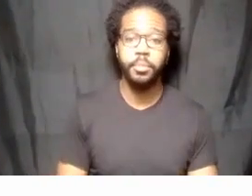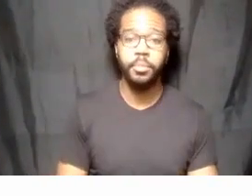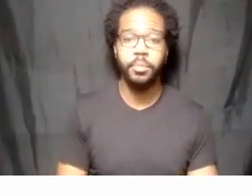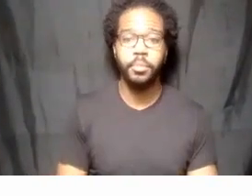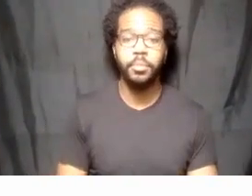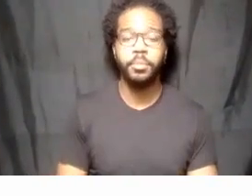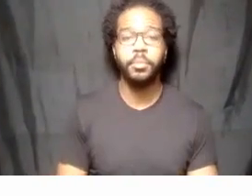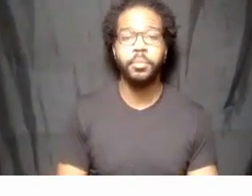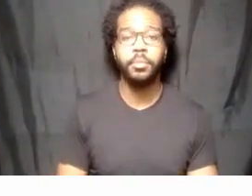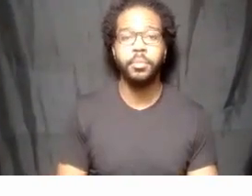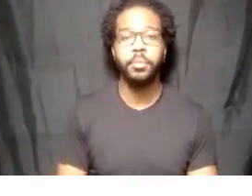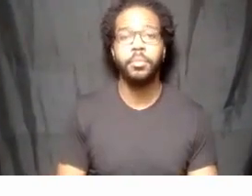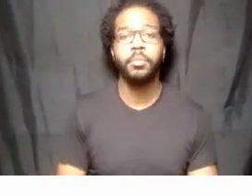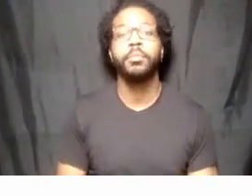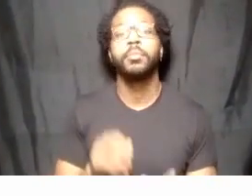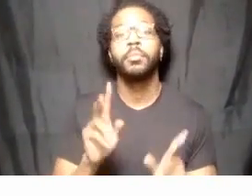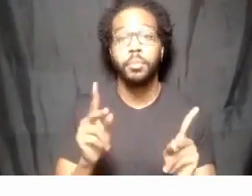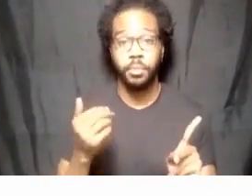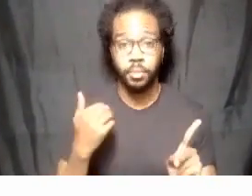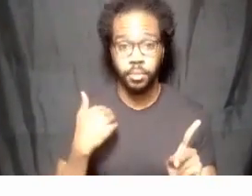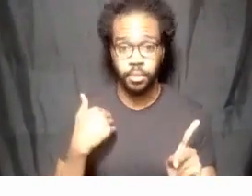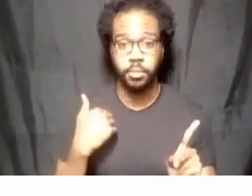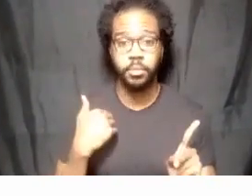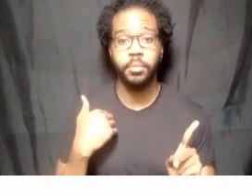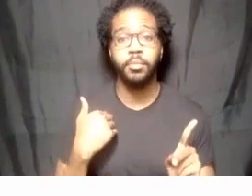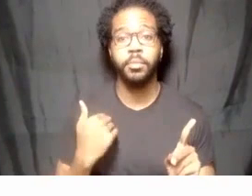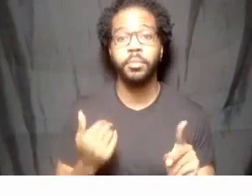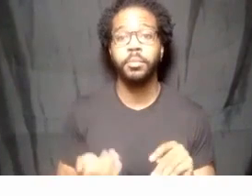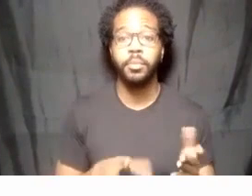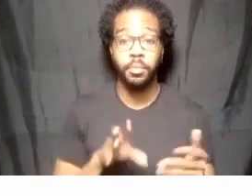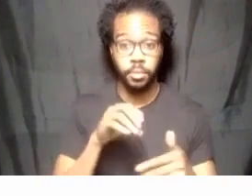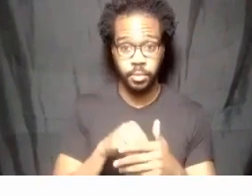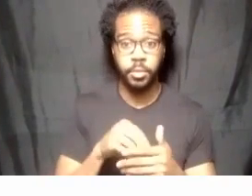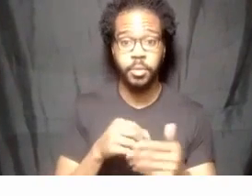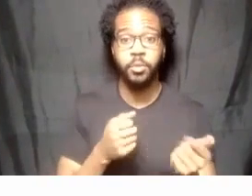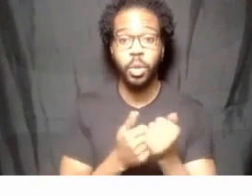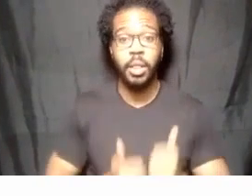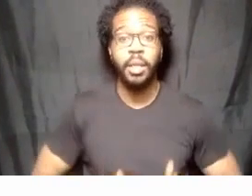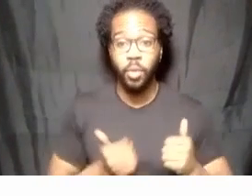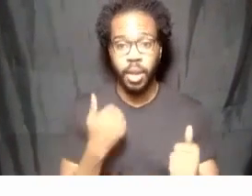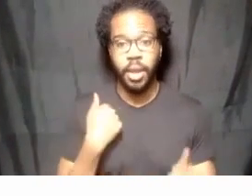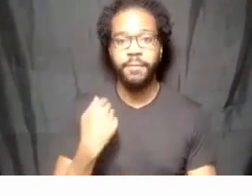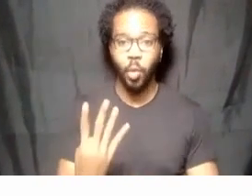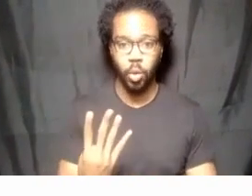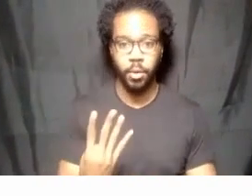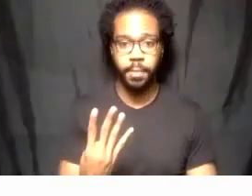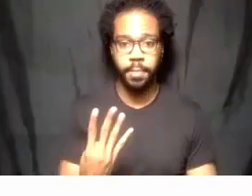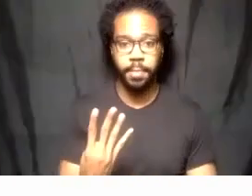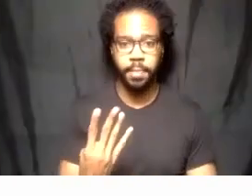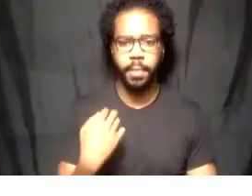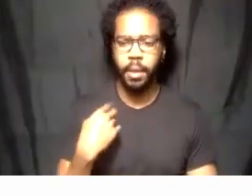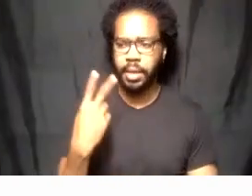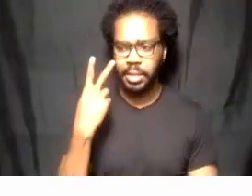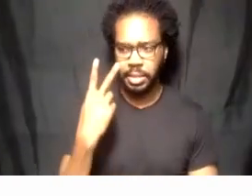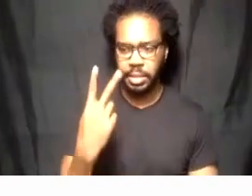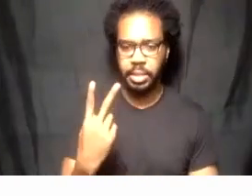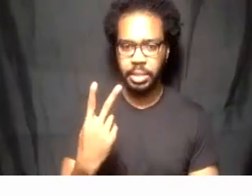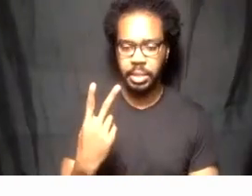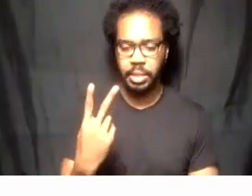people we have had who have passed in supported living, there have been 4. In ICF, there have been